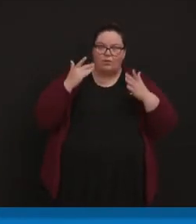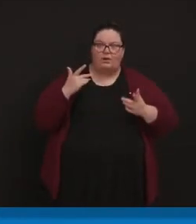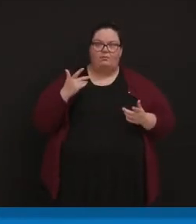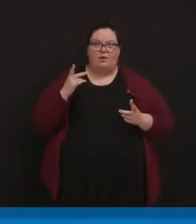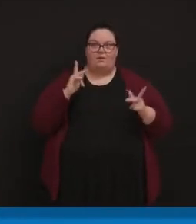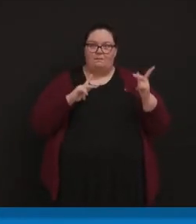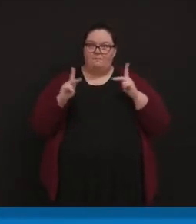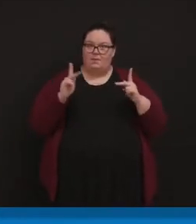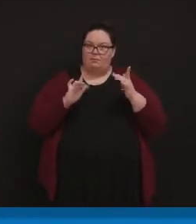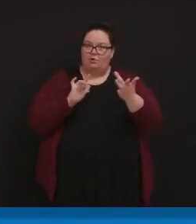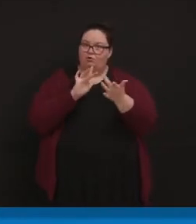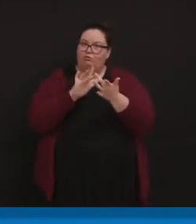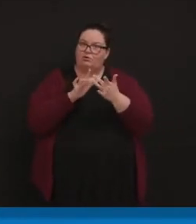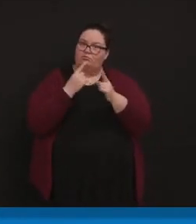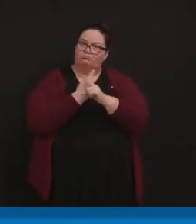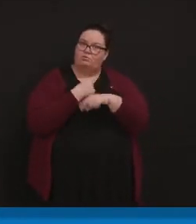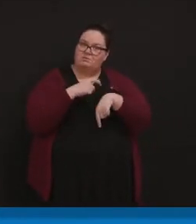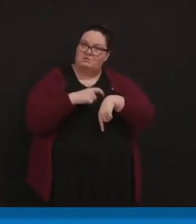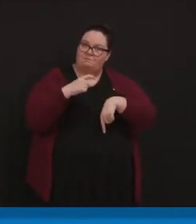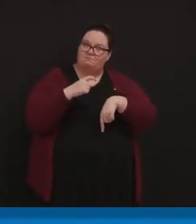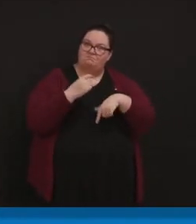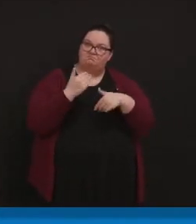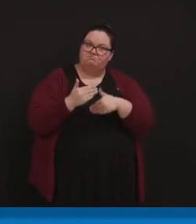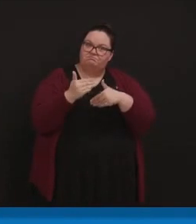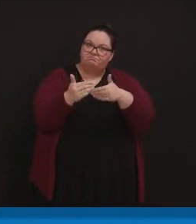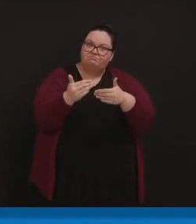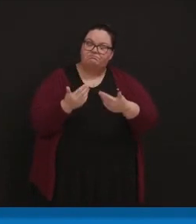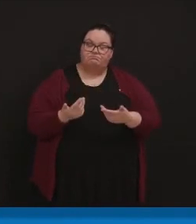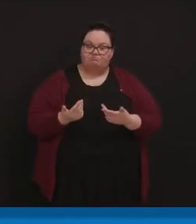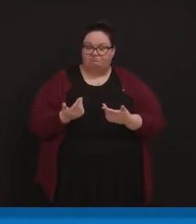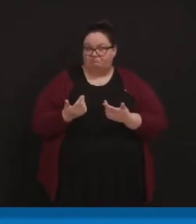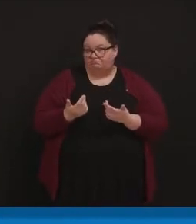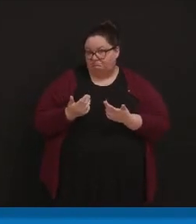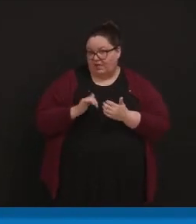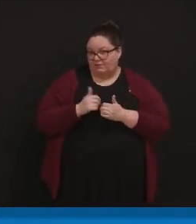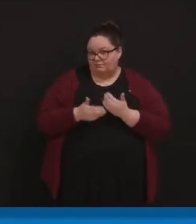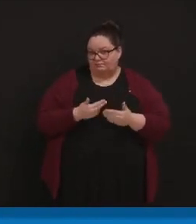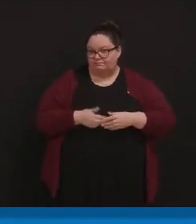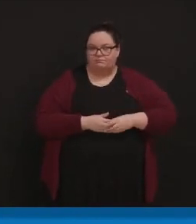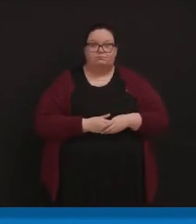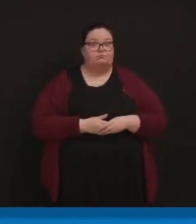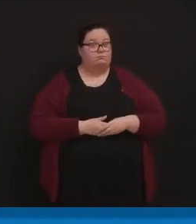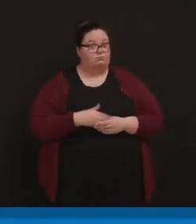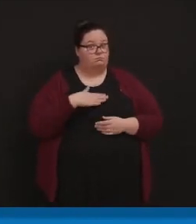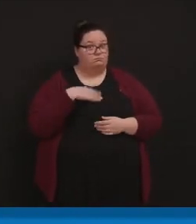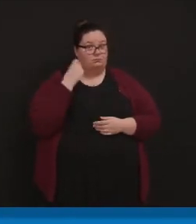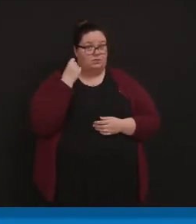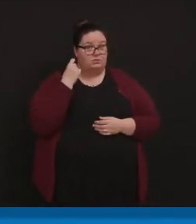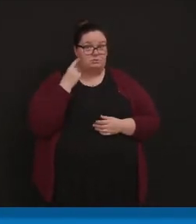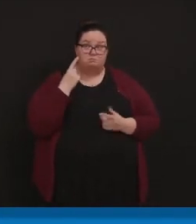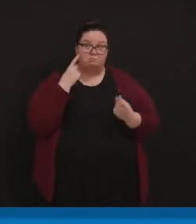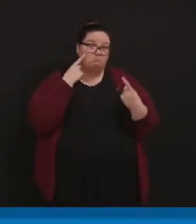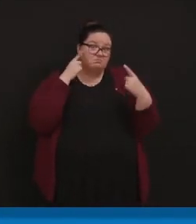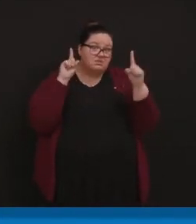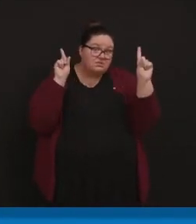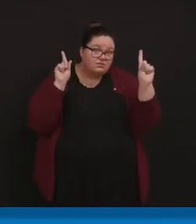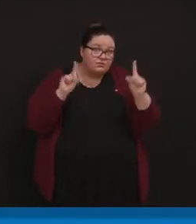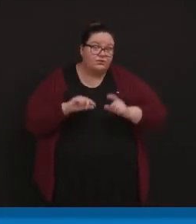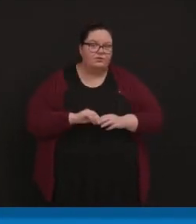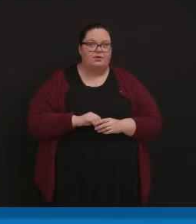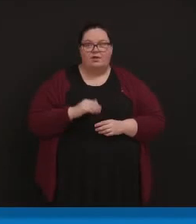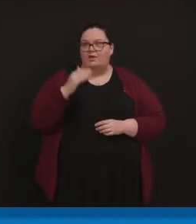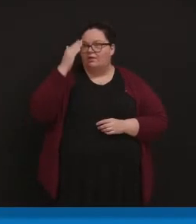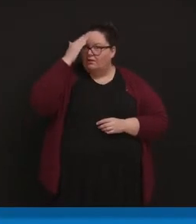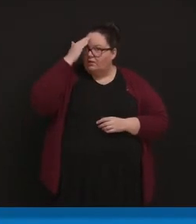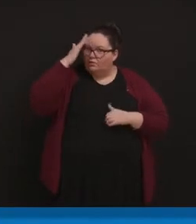being able to be reached in a timely fashion? Can we get an update on how that's going? My understanding is it's going well. They knew they were